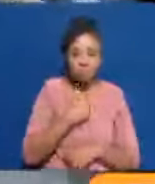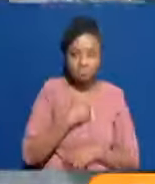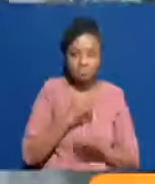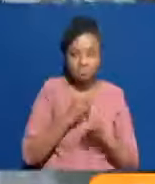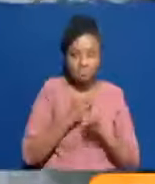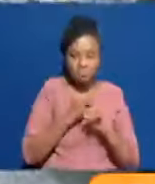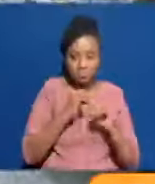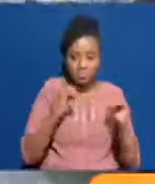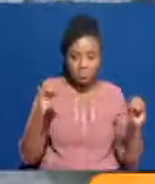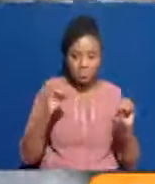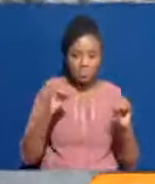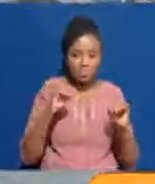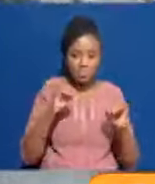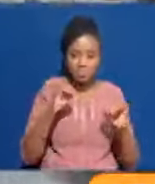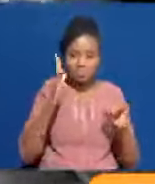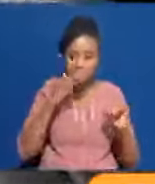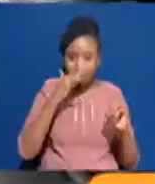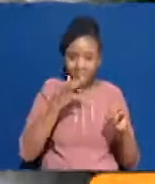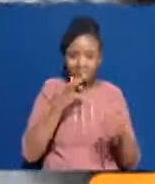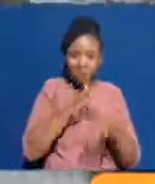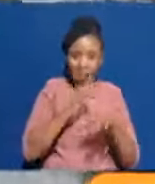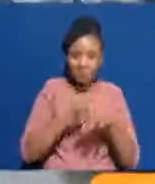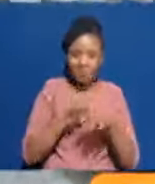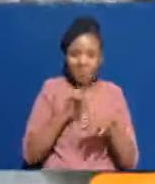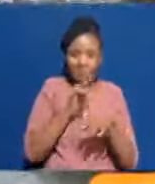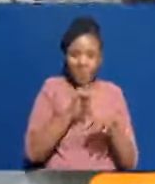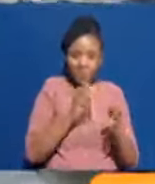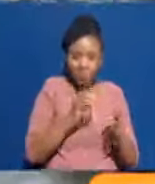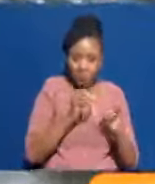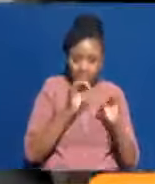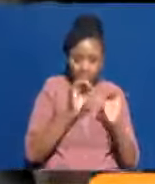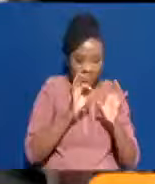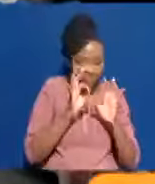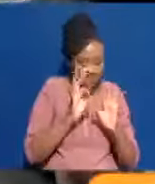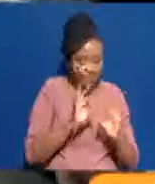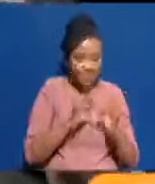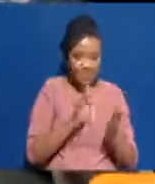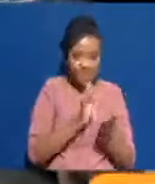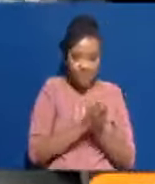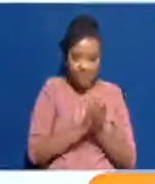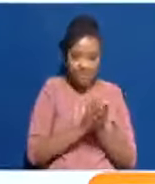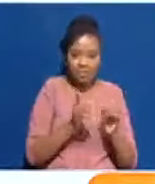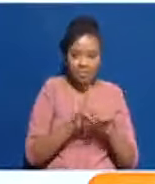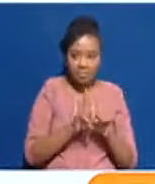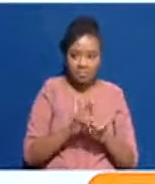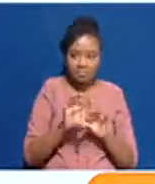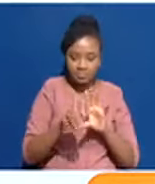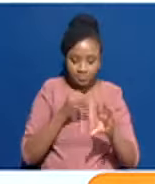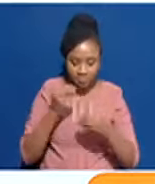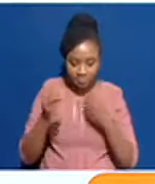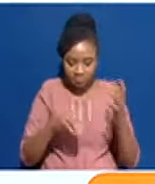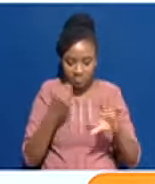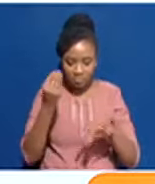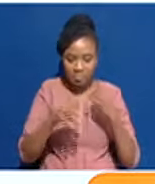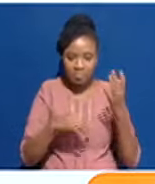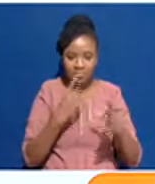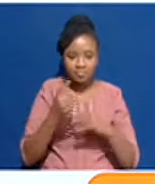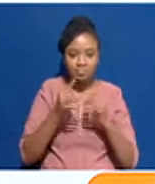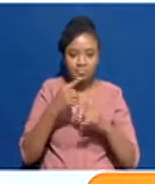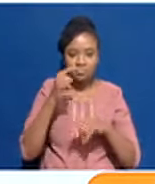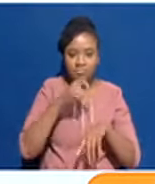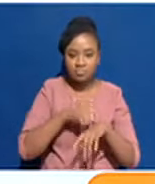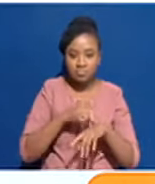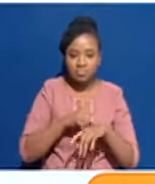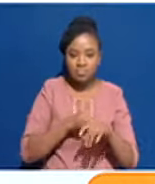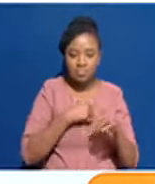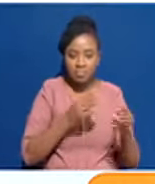exposure to contamination, the product is handled in the right way, the product is sorted. Convenience is very, very important, so